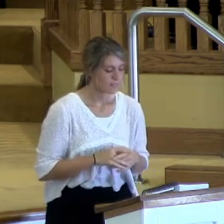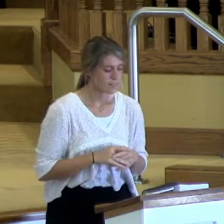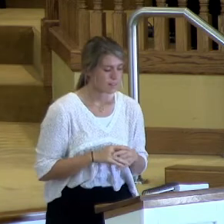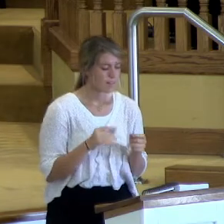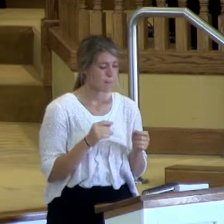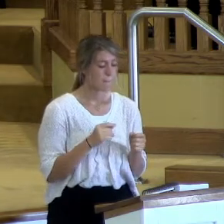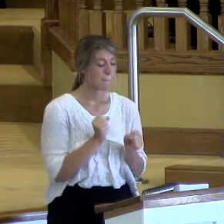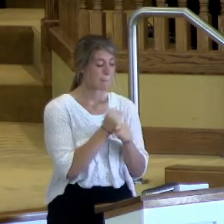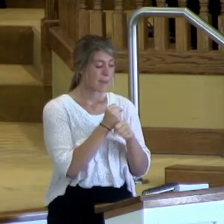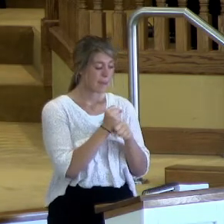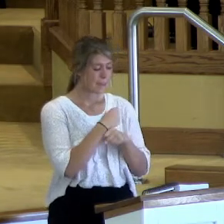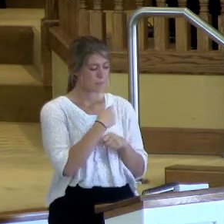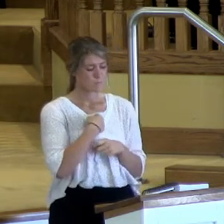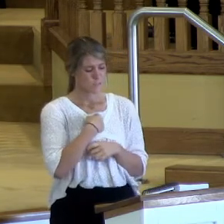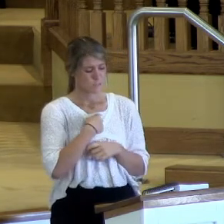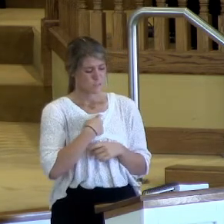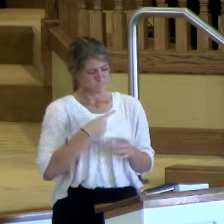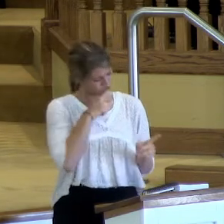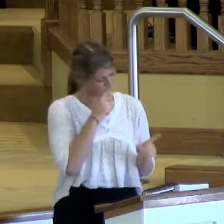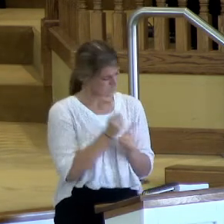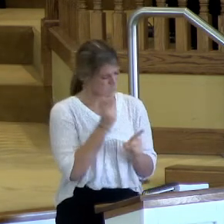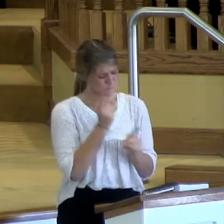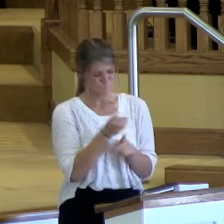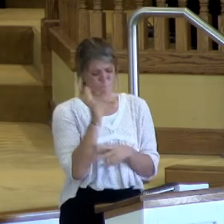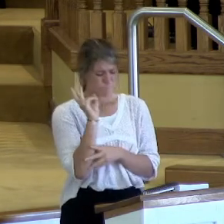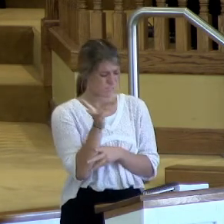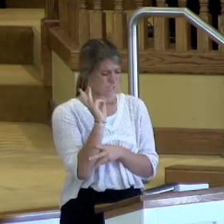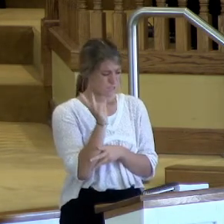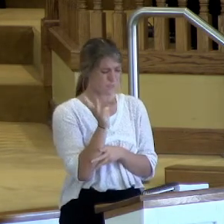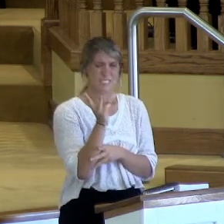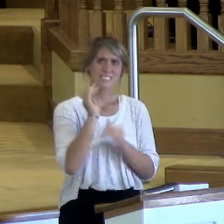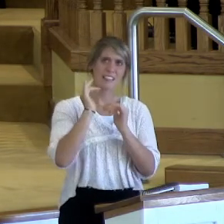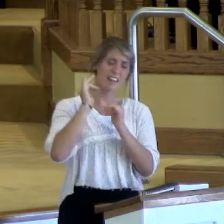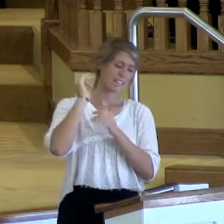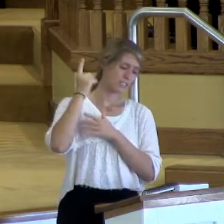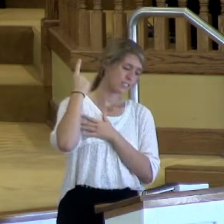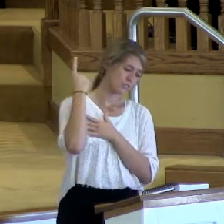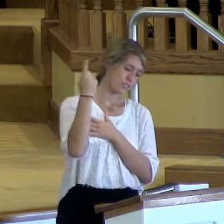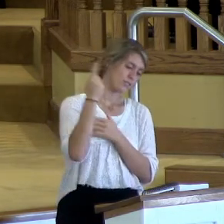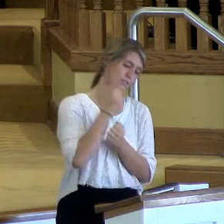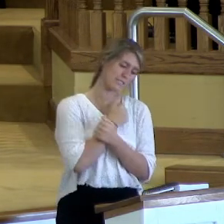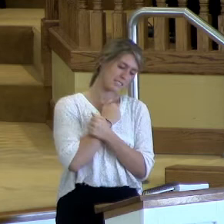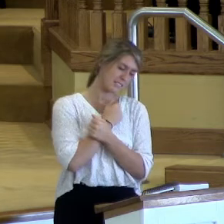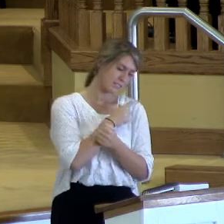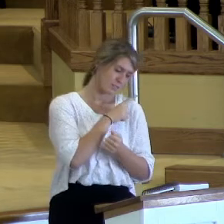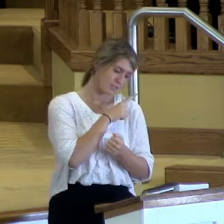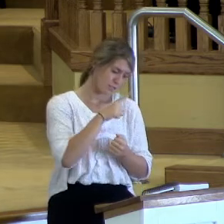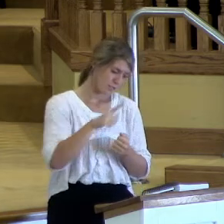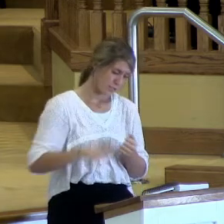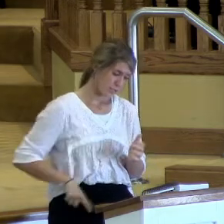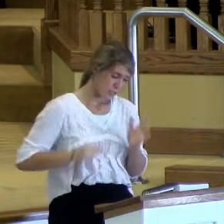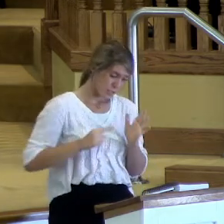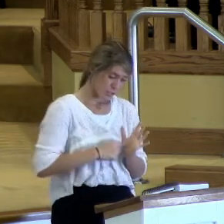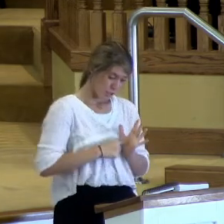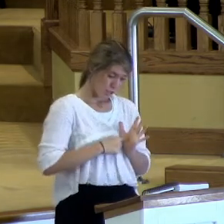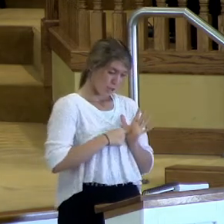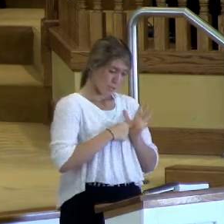heart. Make me a witness like you, dear